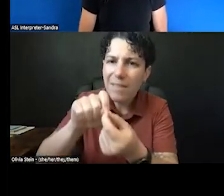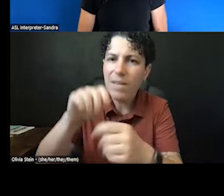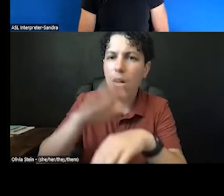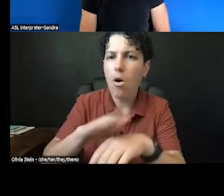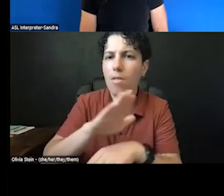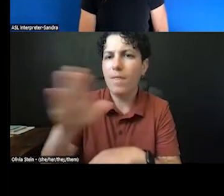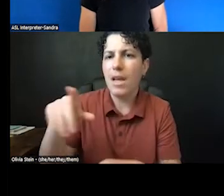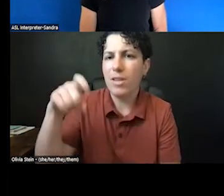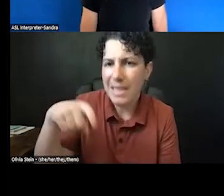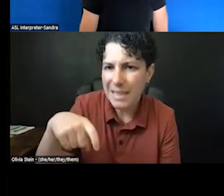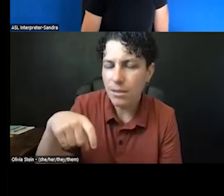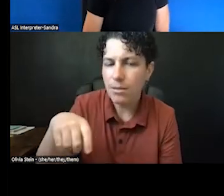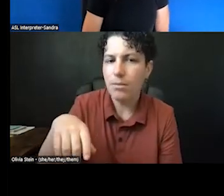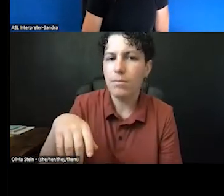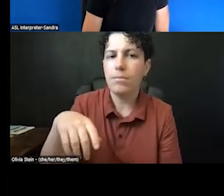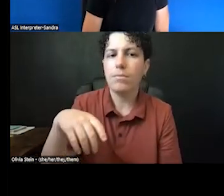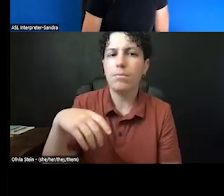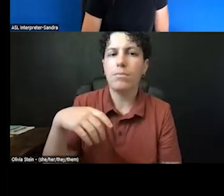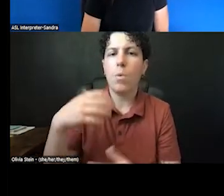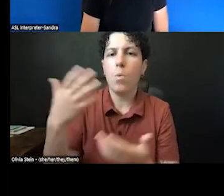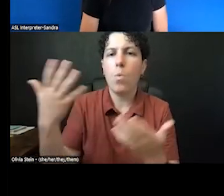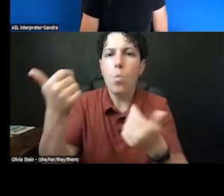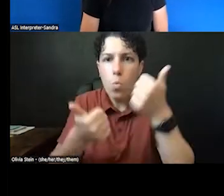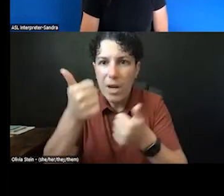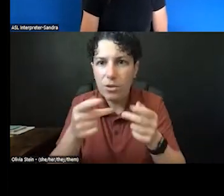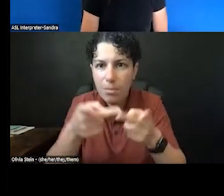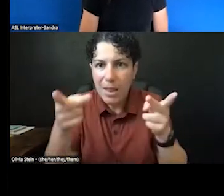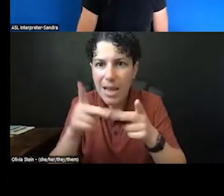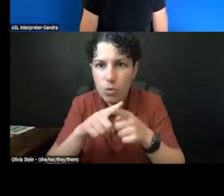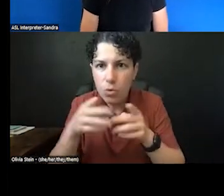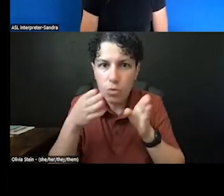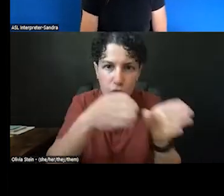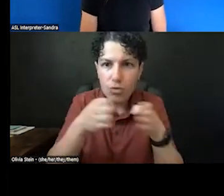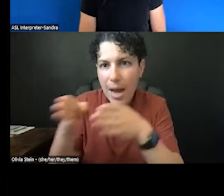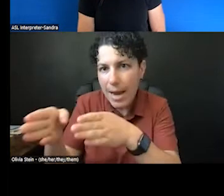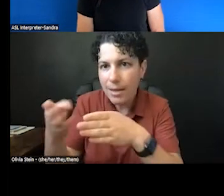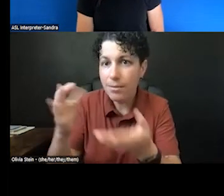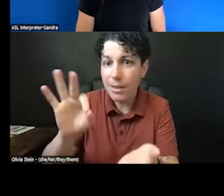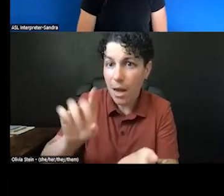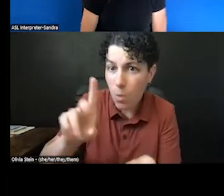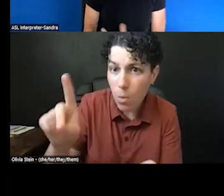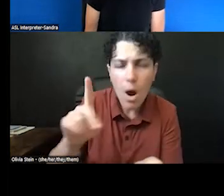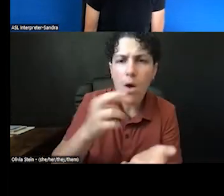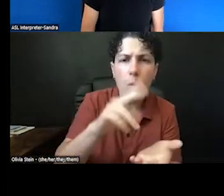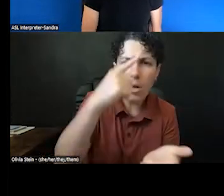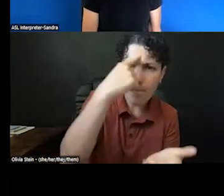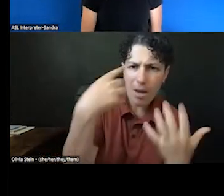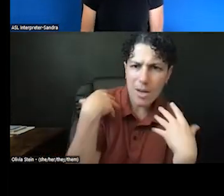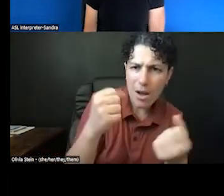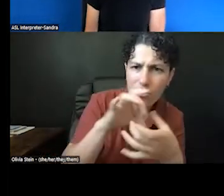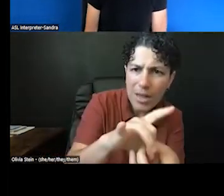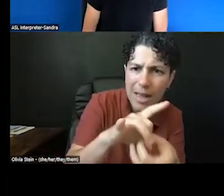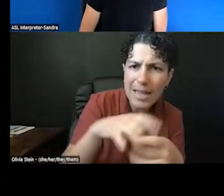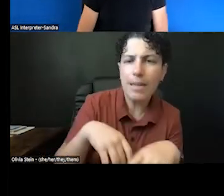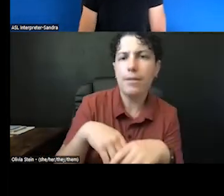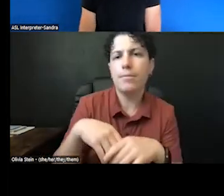to be specific on their needs and get their needs met, and be able to direct